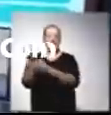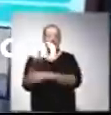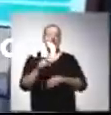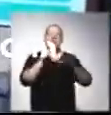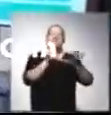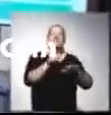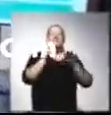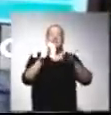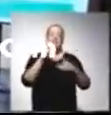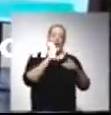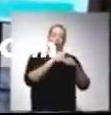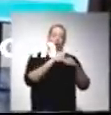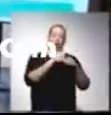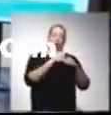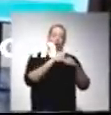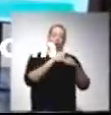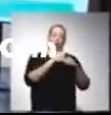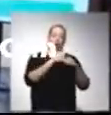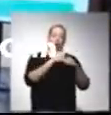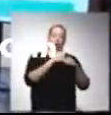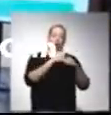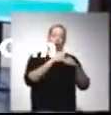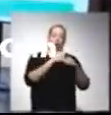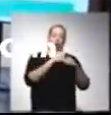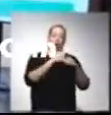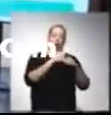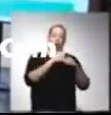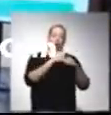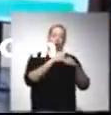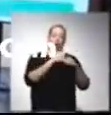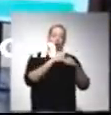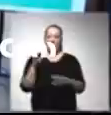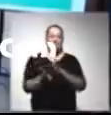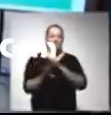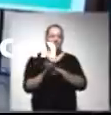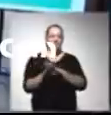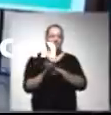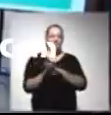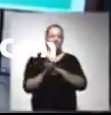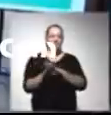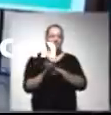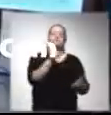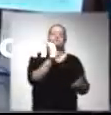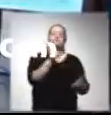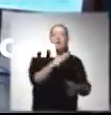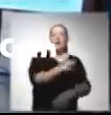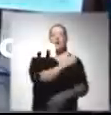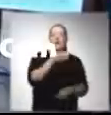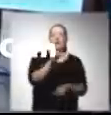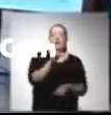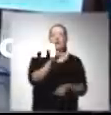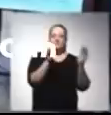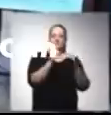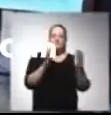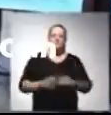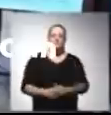running there. But I just wanted to come in, guys, and point out what I'm seeing. Been working on our